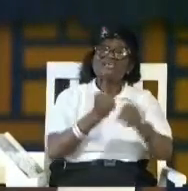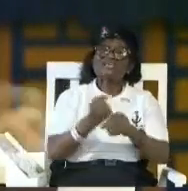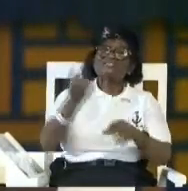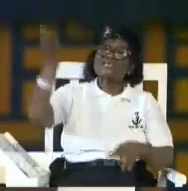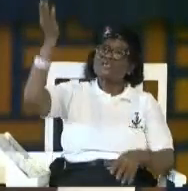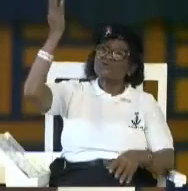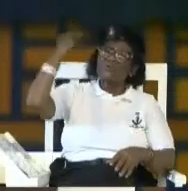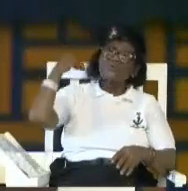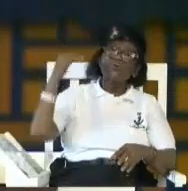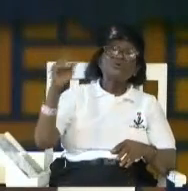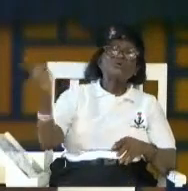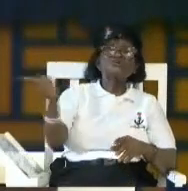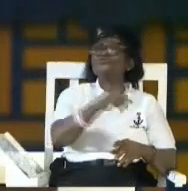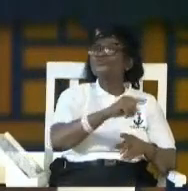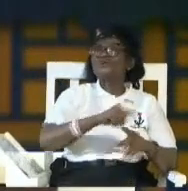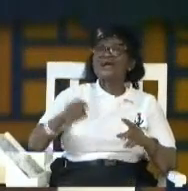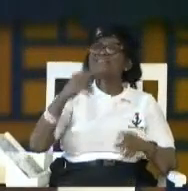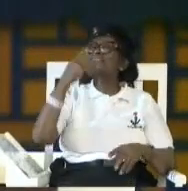You can see